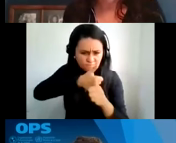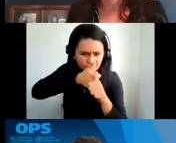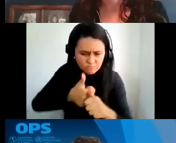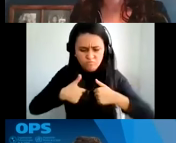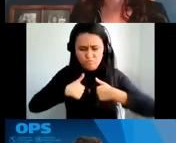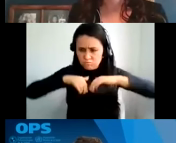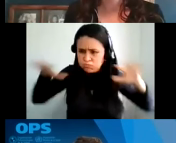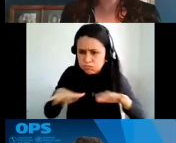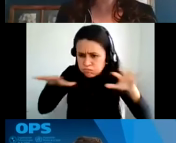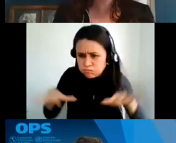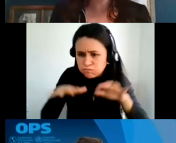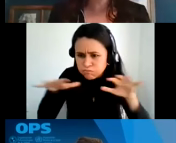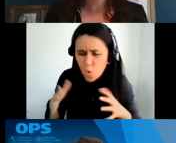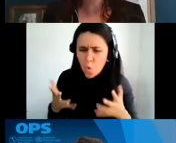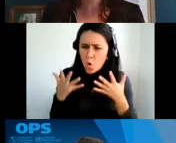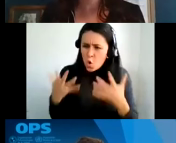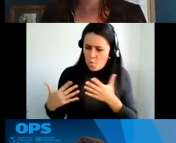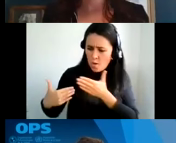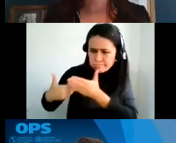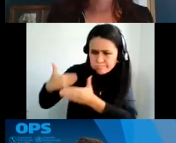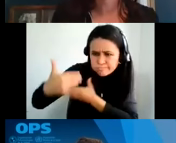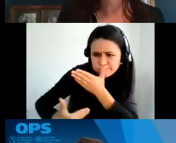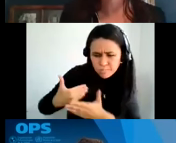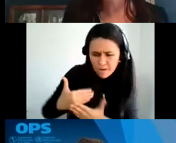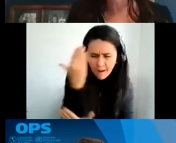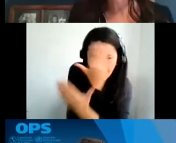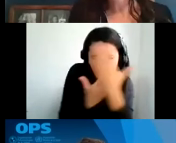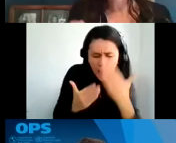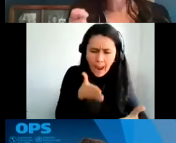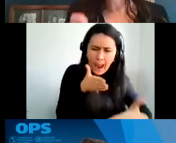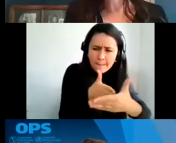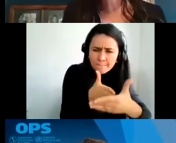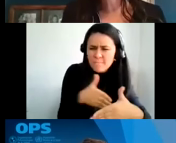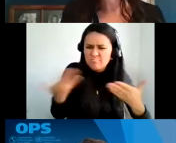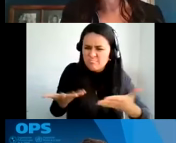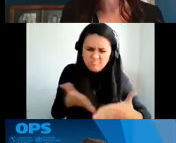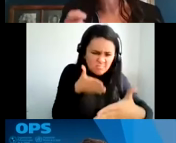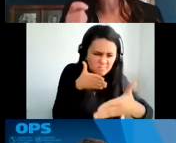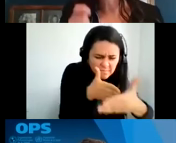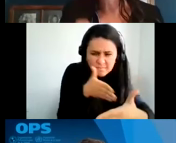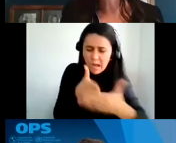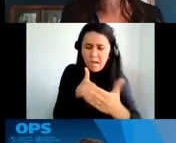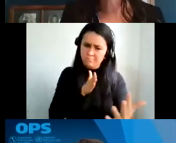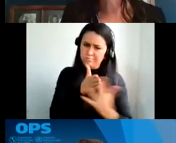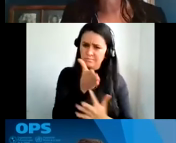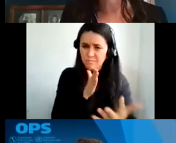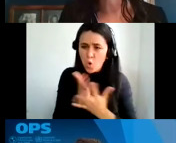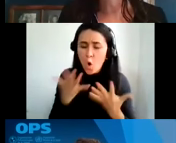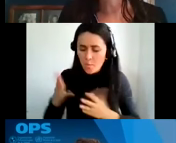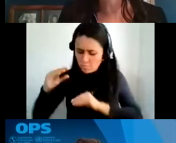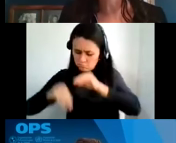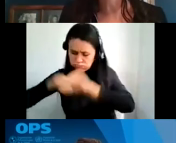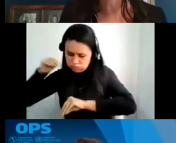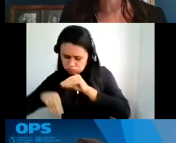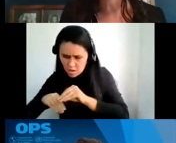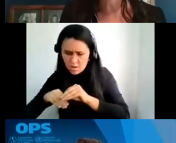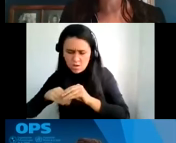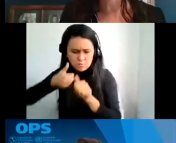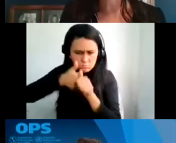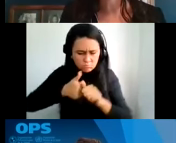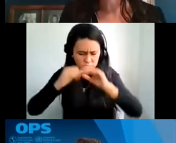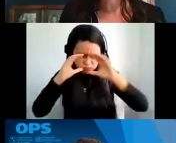surveillance and evaluation, and we could systematically conduct the analysis for access barriers